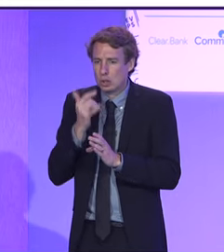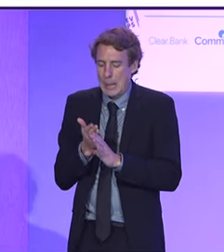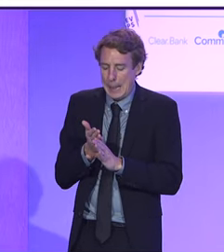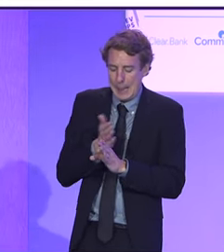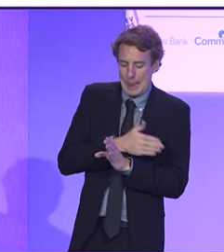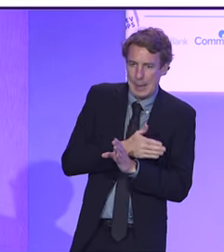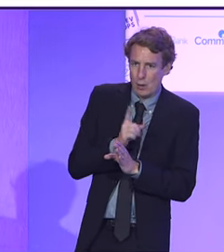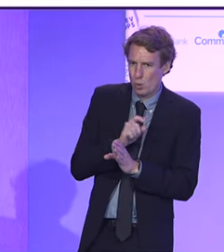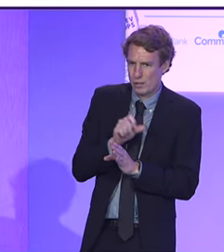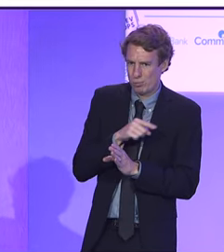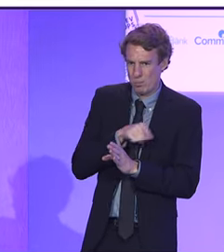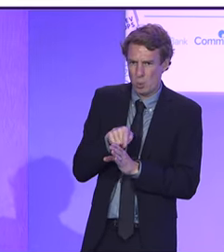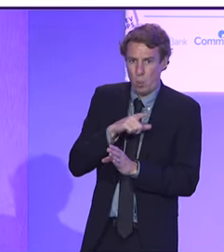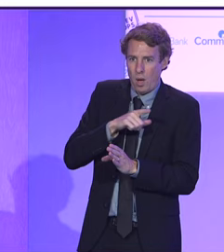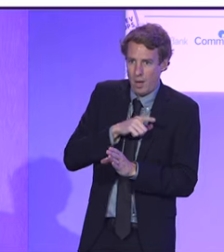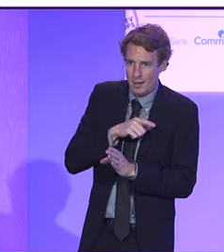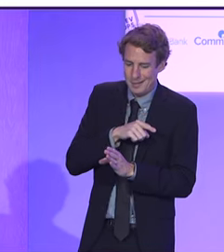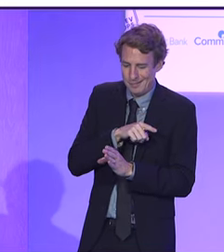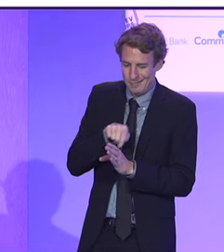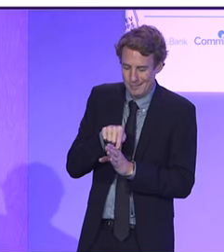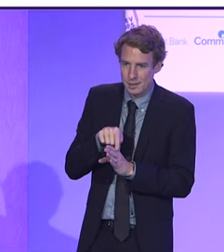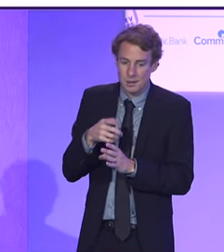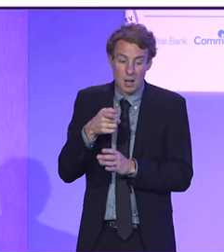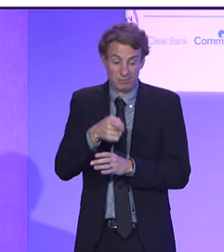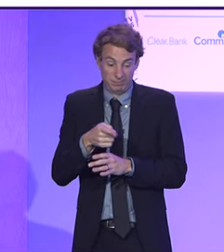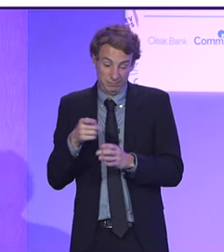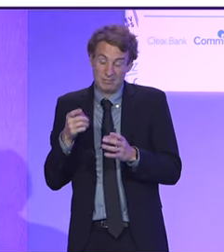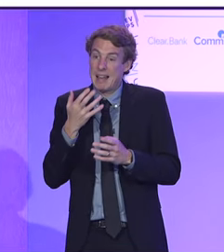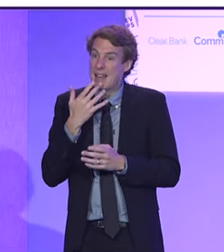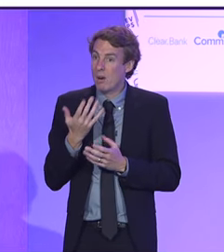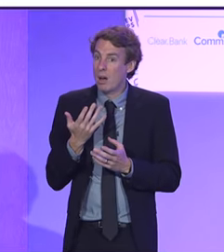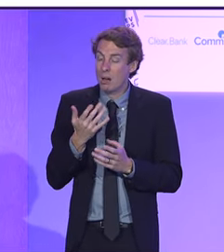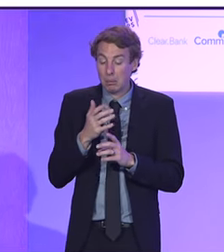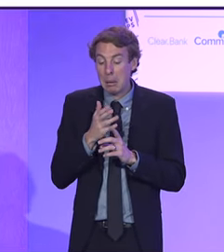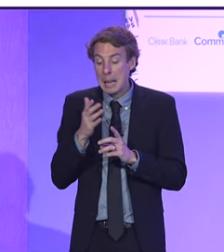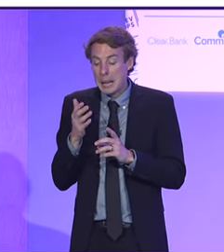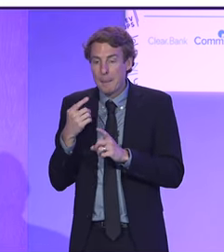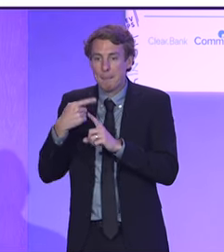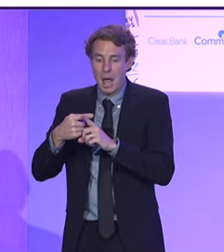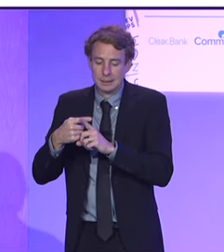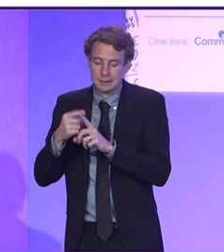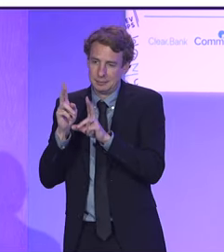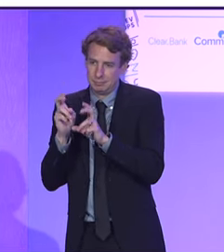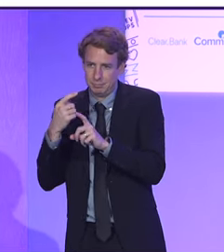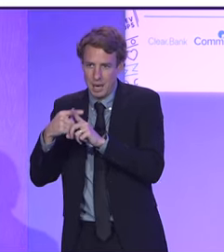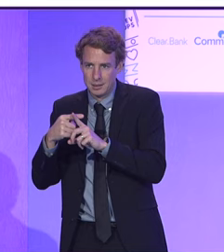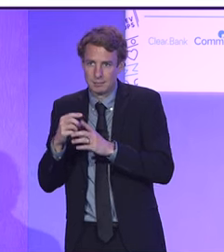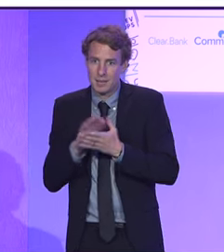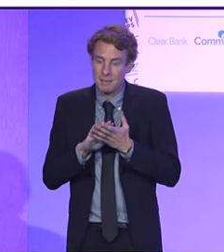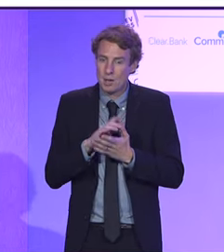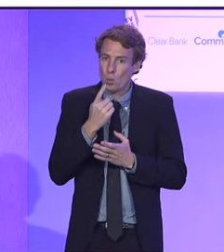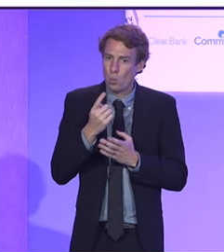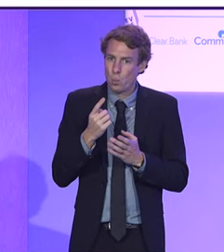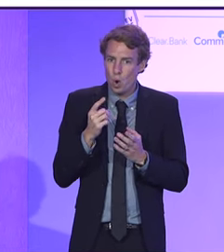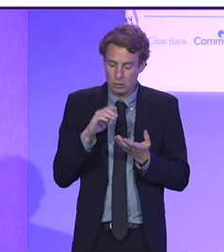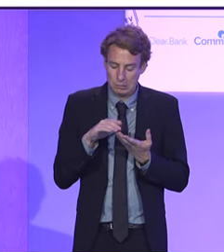symptoms. So here we have an arrow going from one stock to the other stock with a plus, which means that if the one stock grows, the